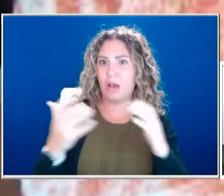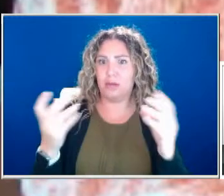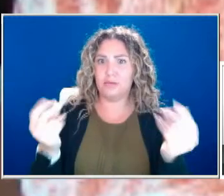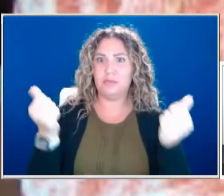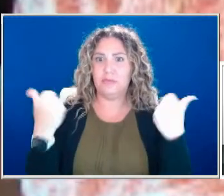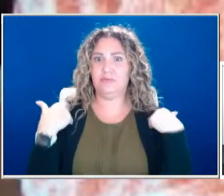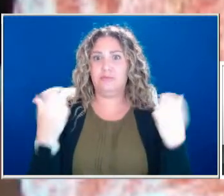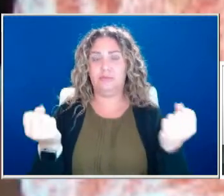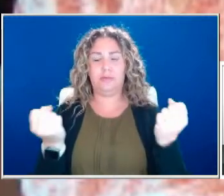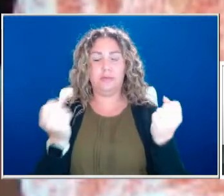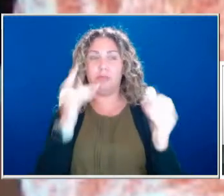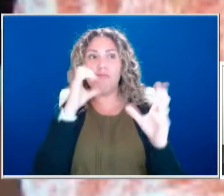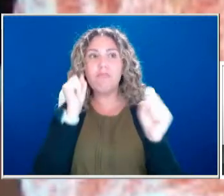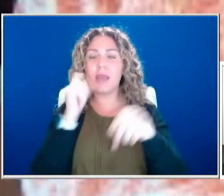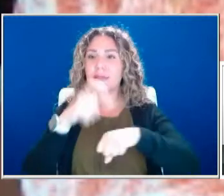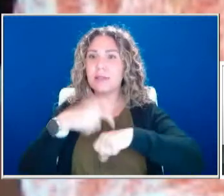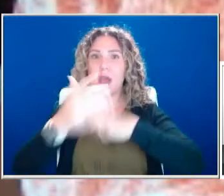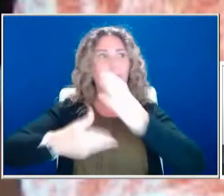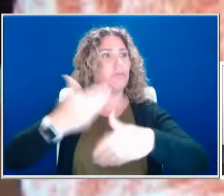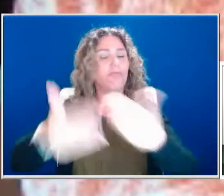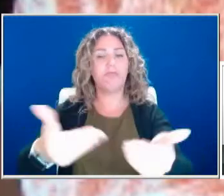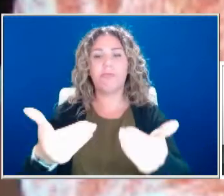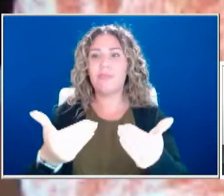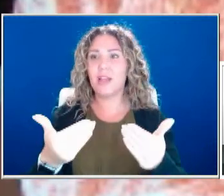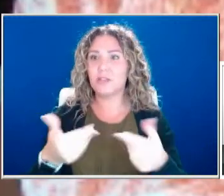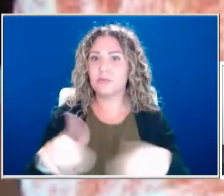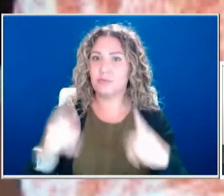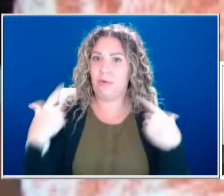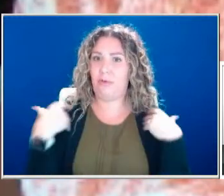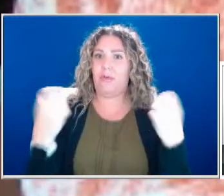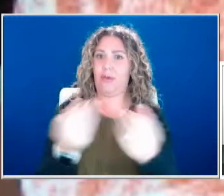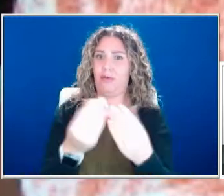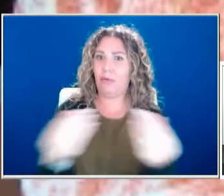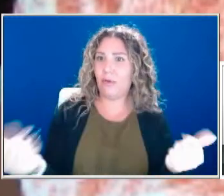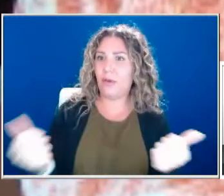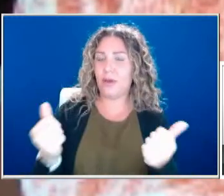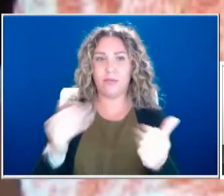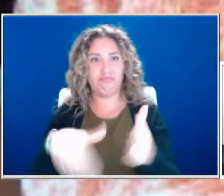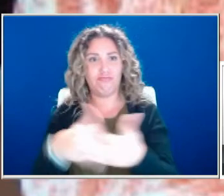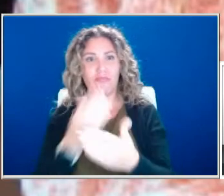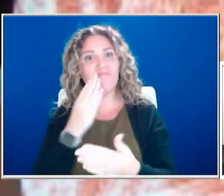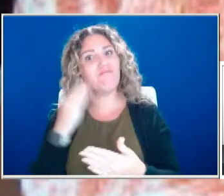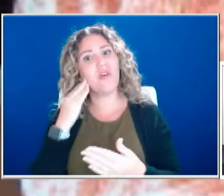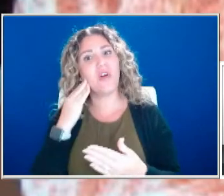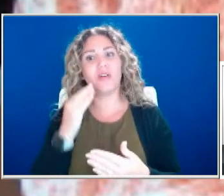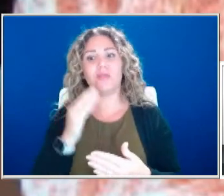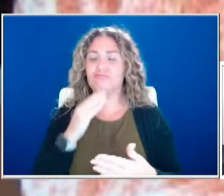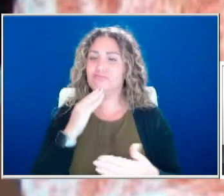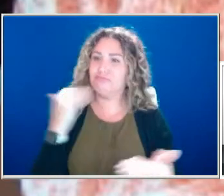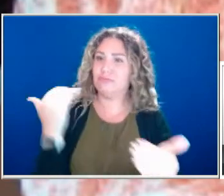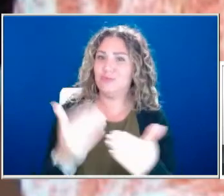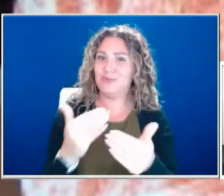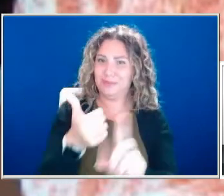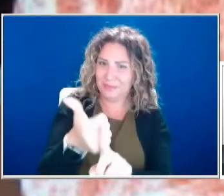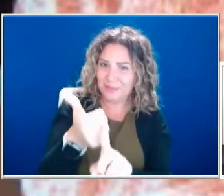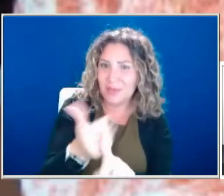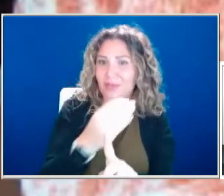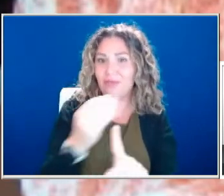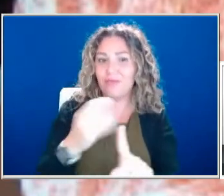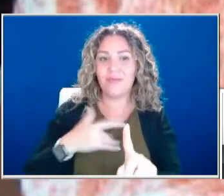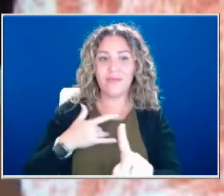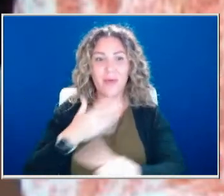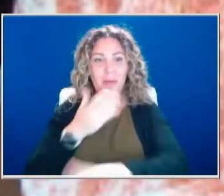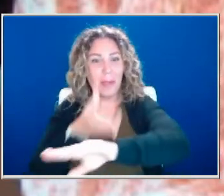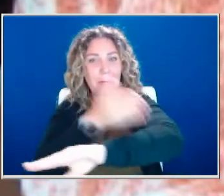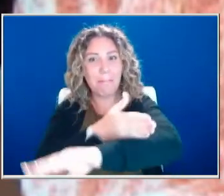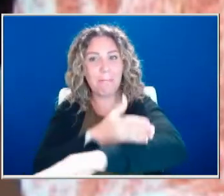as the time progressed. And once he started healing, and pretty much as soon as we got home, you could tell that he was really starting to get back to himself and feeling a lot better. And